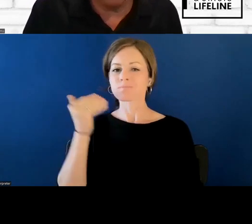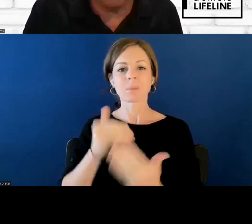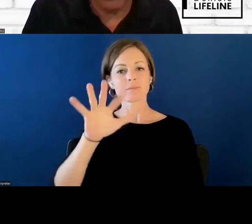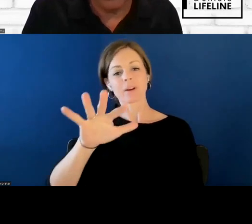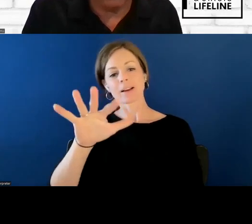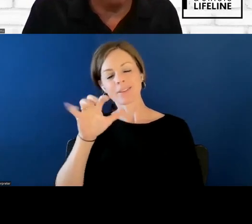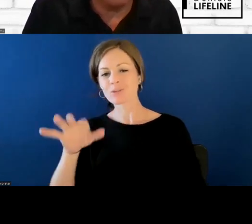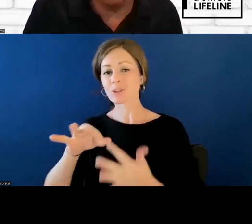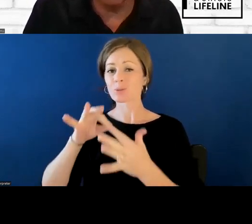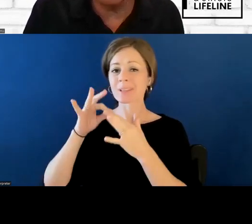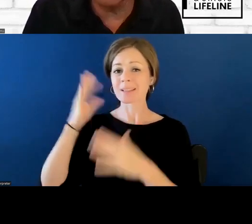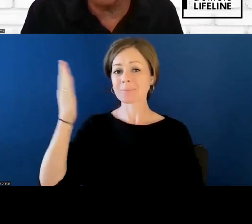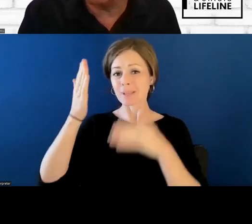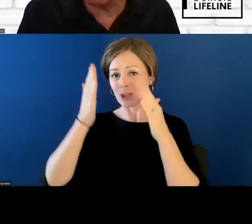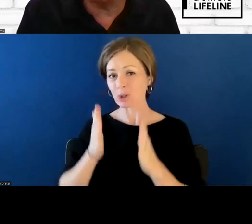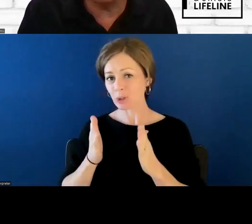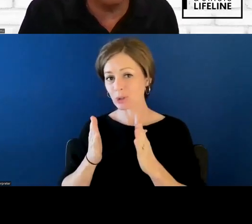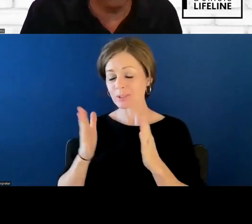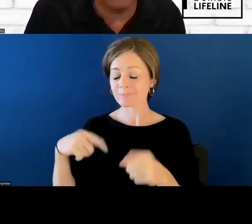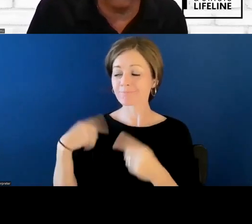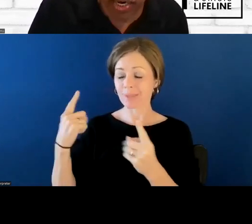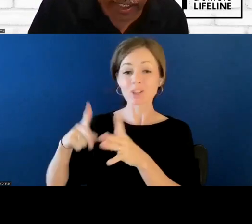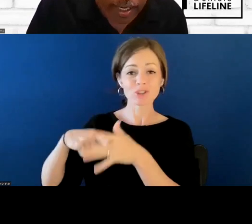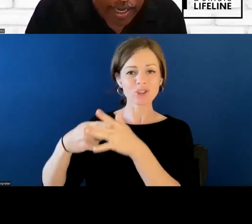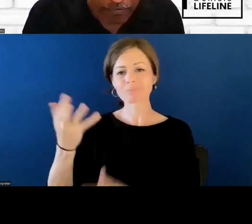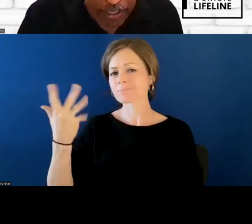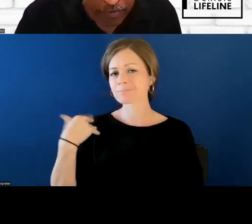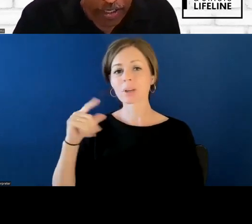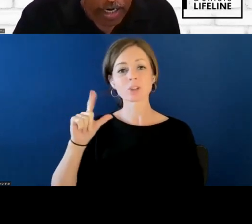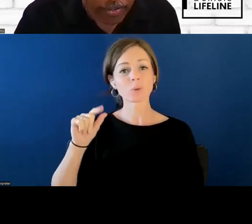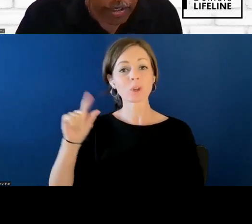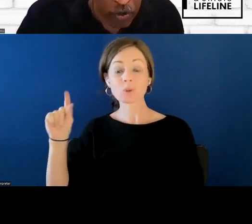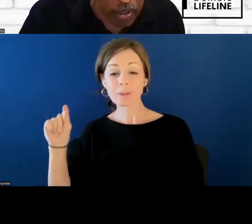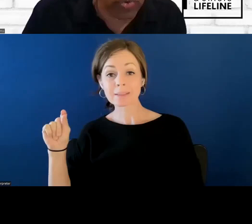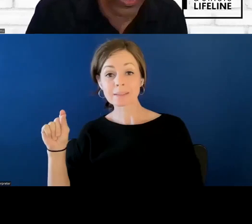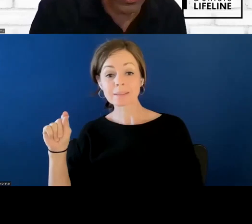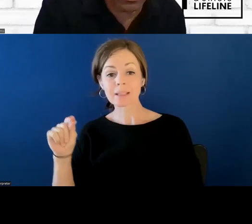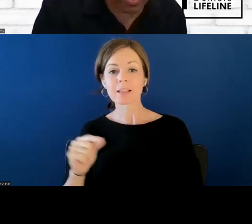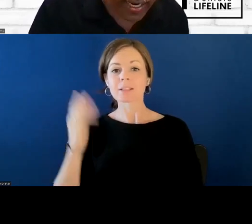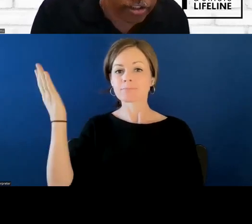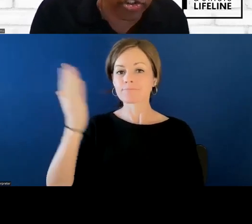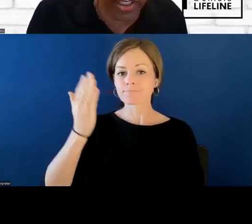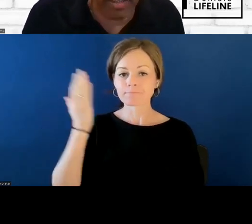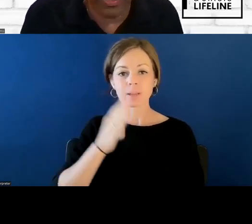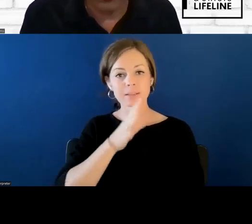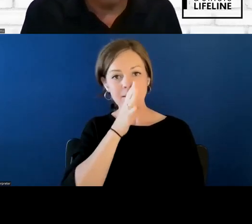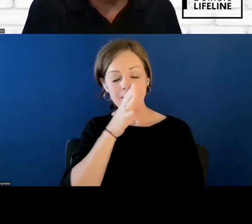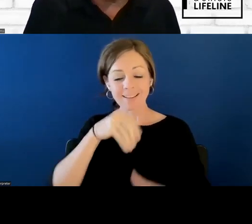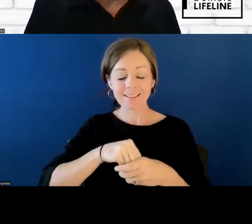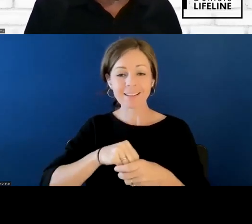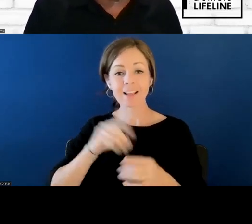unique speakers that have done so since its inception in 2020, have given their talks in the Crisis